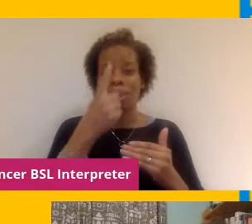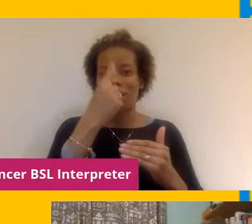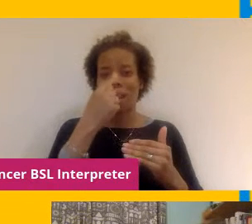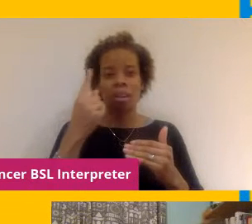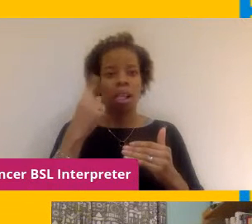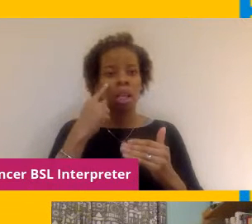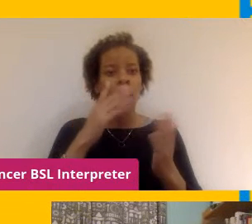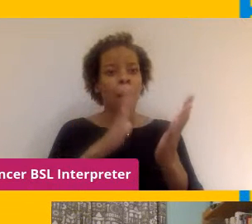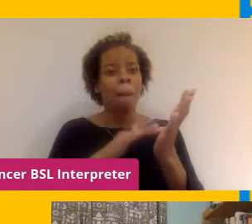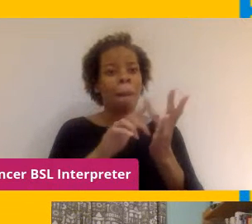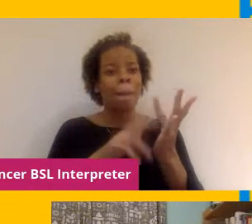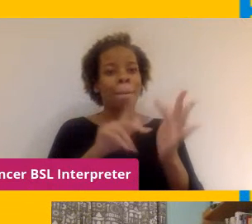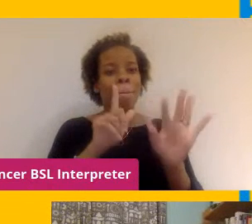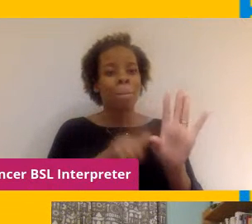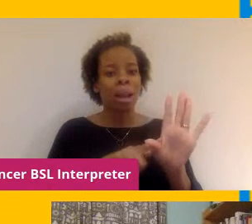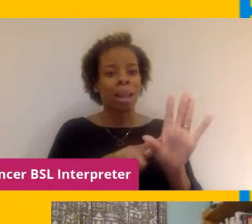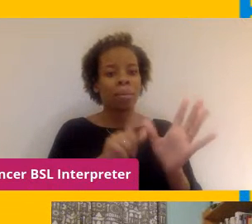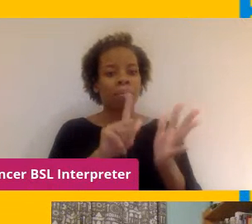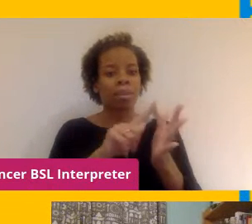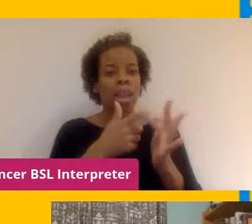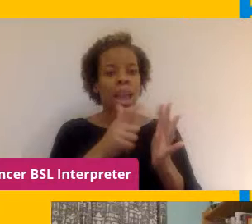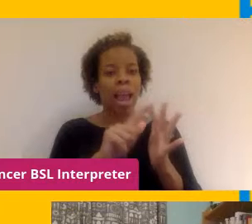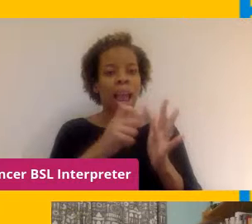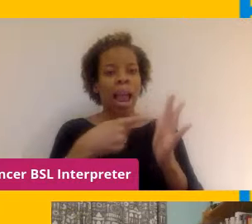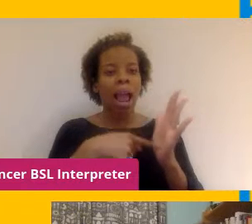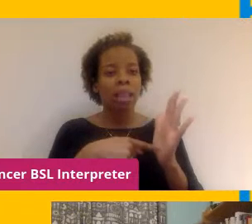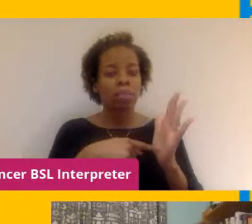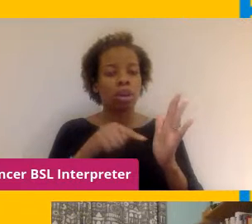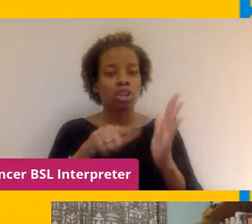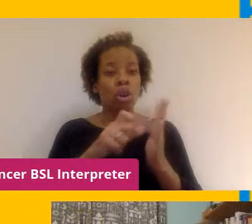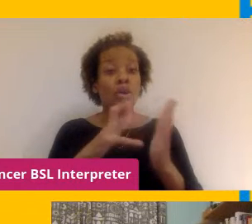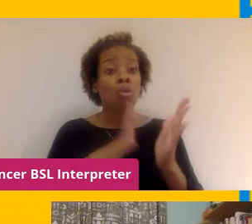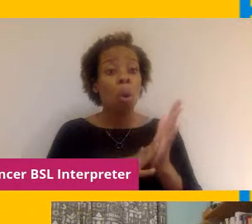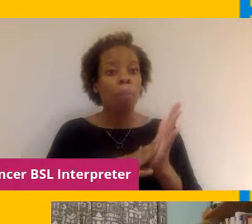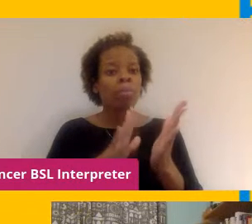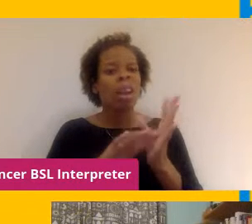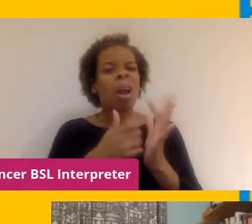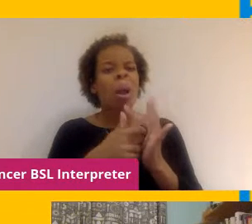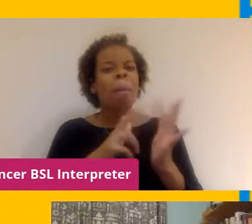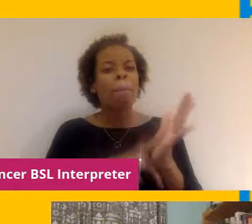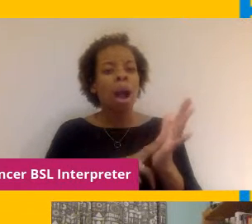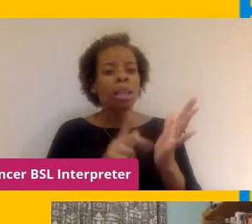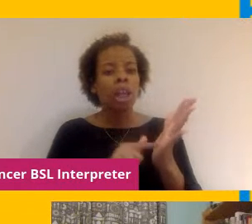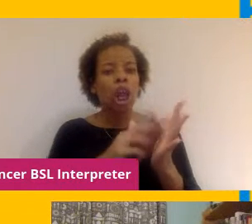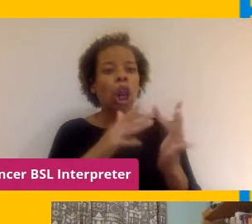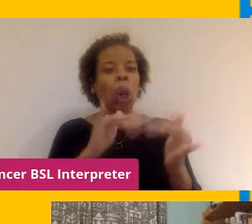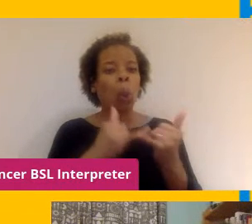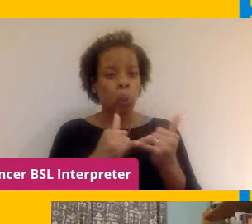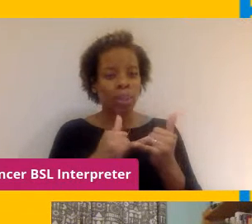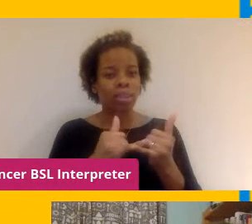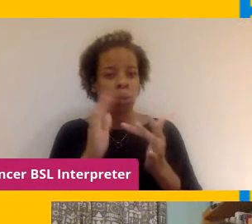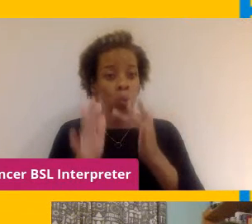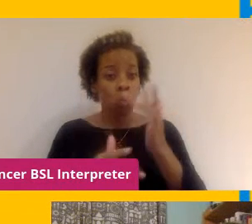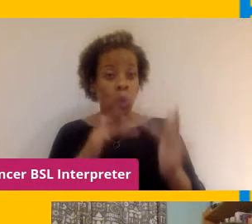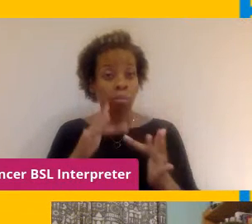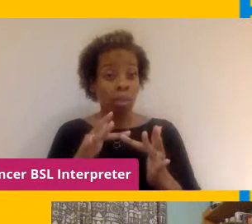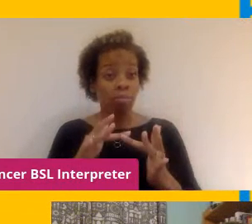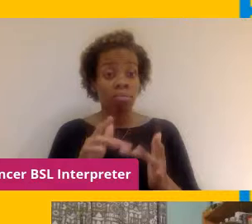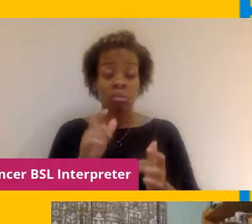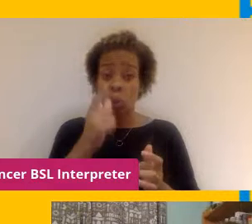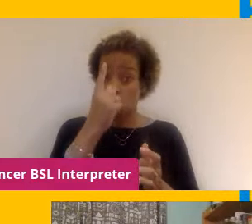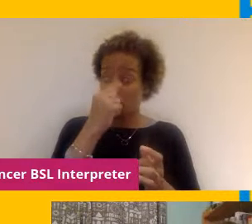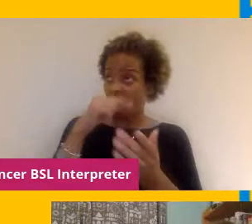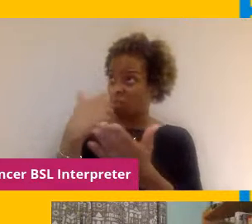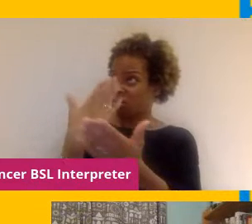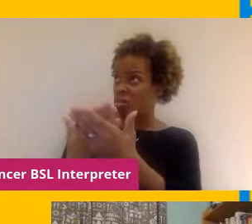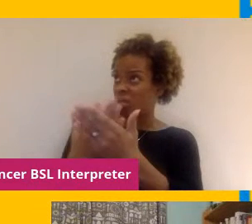actually talks a bit about how you go about claiming. You can claim via your employer. but your employer doesn't have to facilitate that, but you can